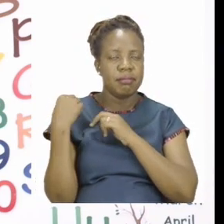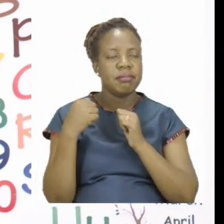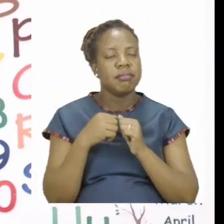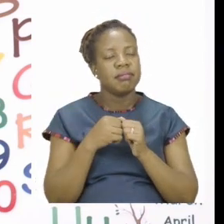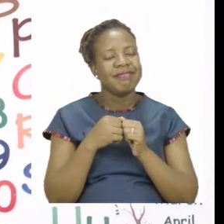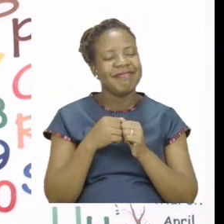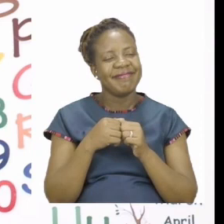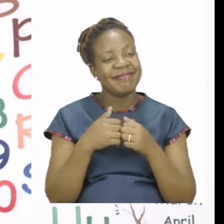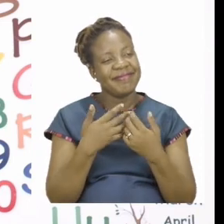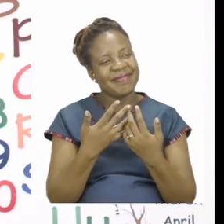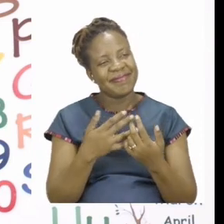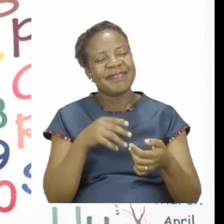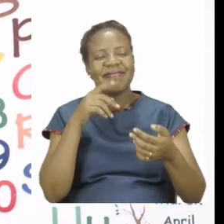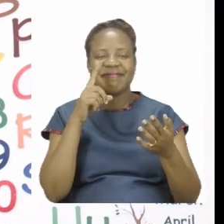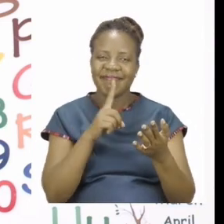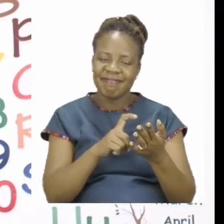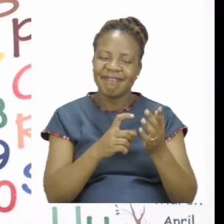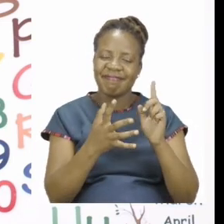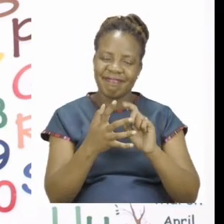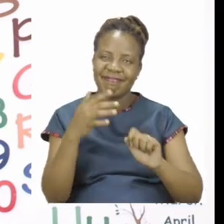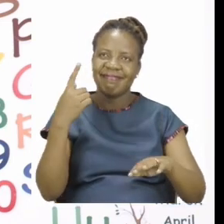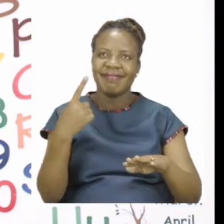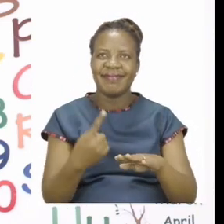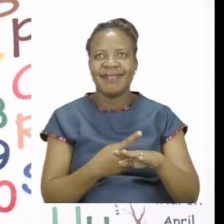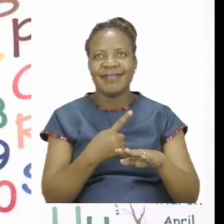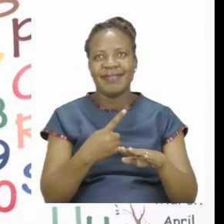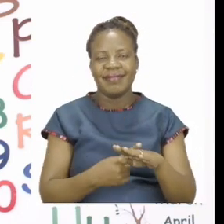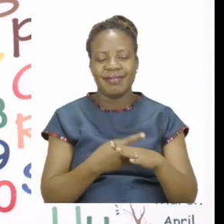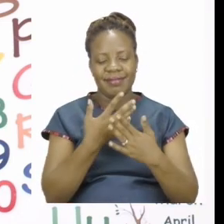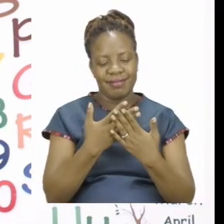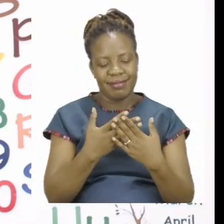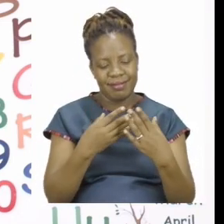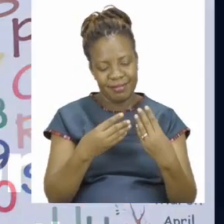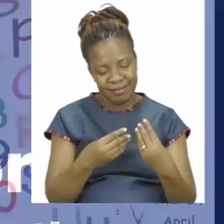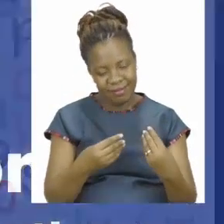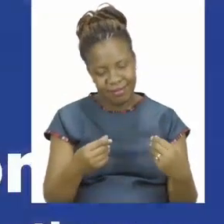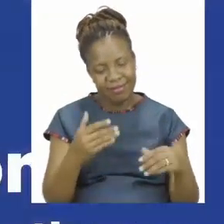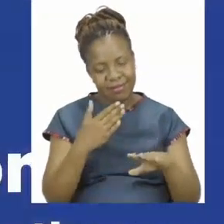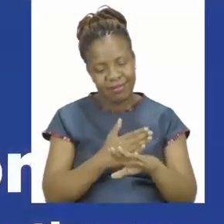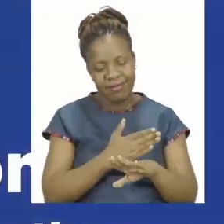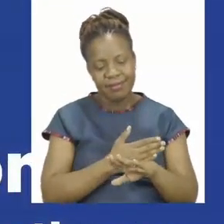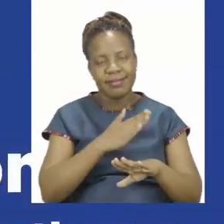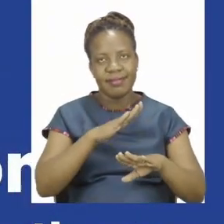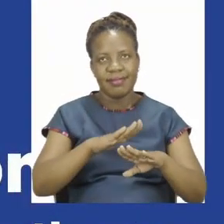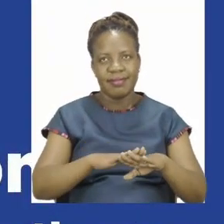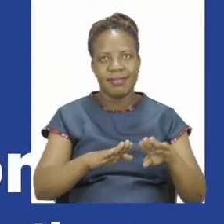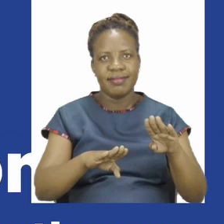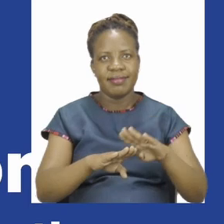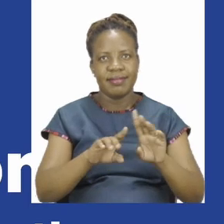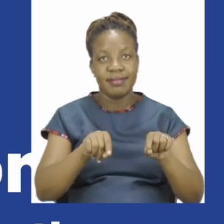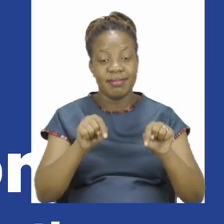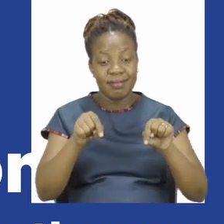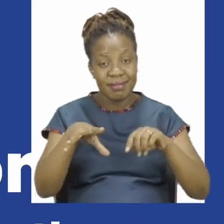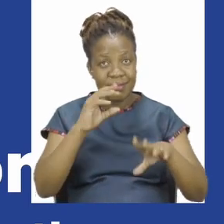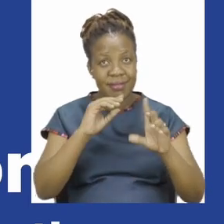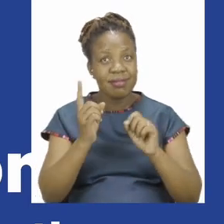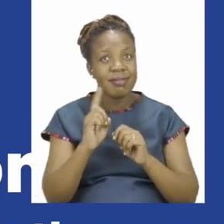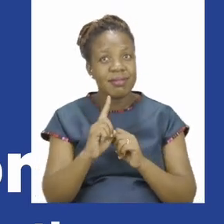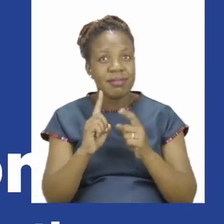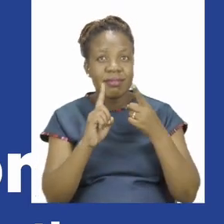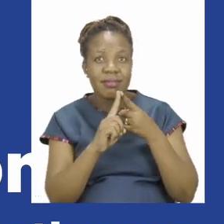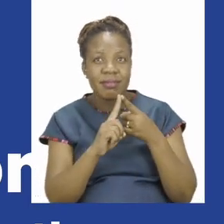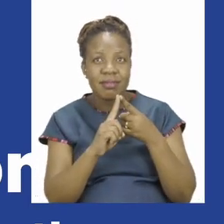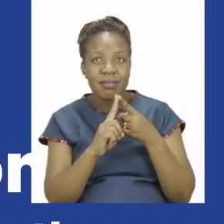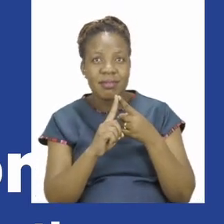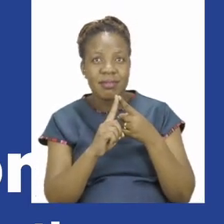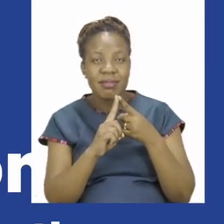as regularly as possible. Make sure your hands are dry before you touch anything else. For today's lesson, we will be doing